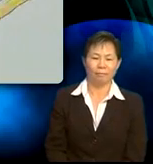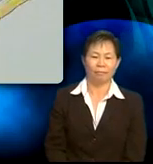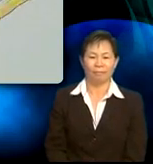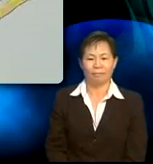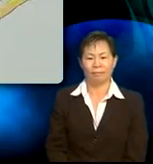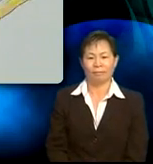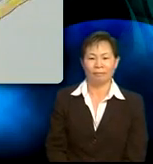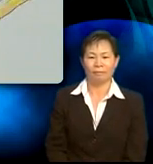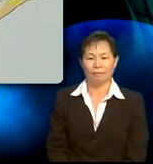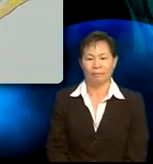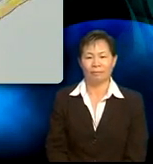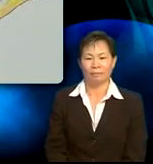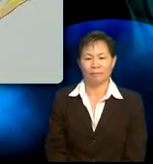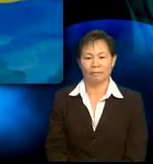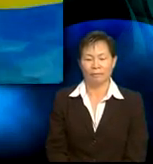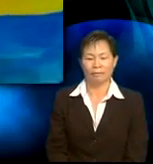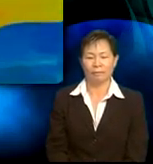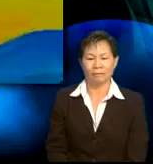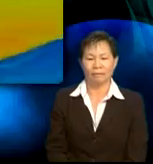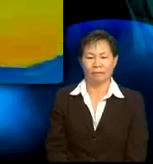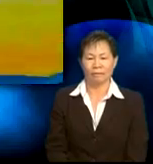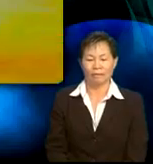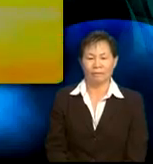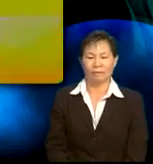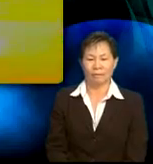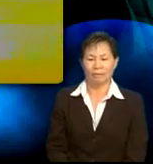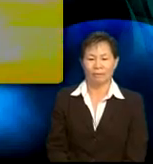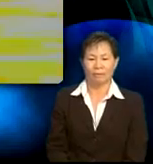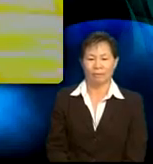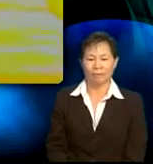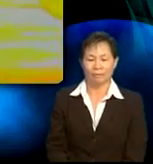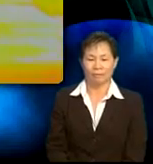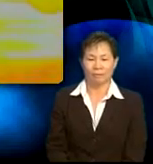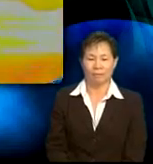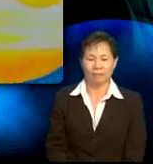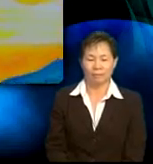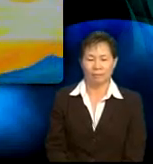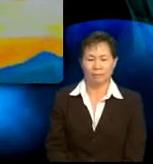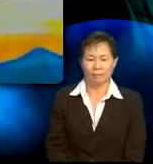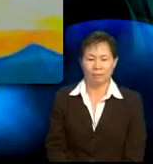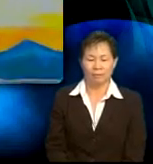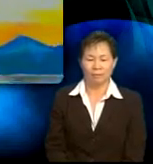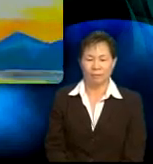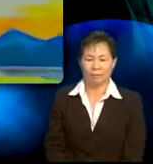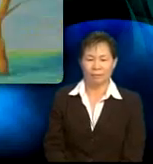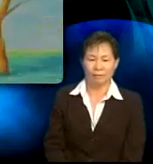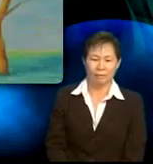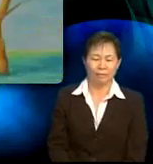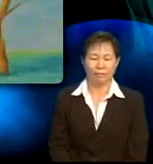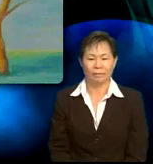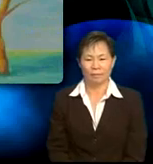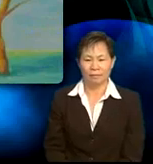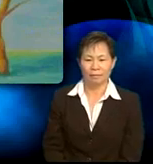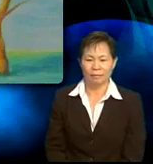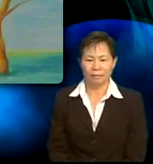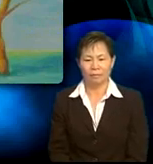the rhythm of the beat. The sun rises in the east, it sets in the west. Wind